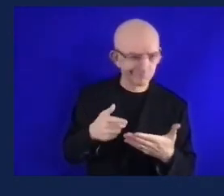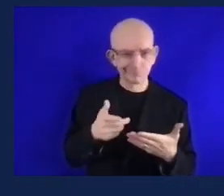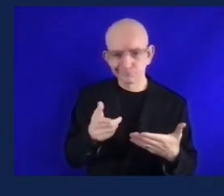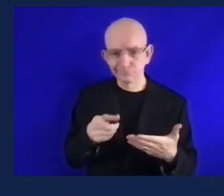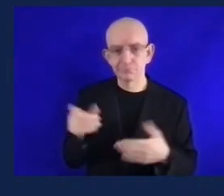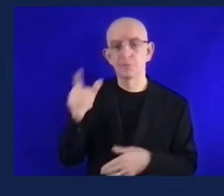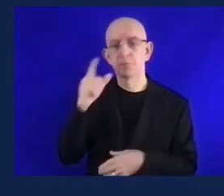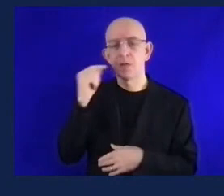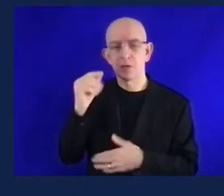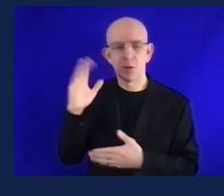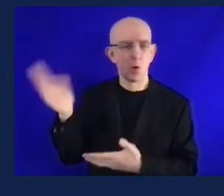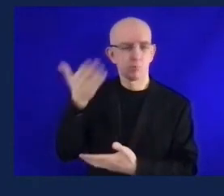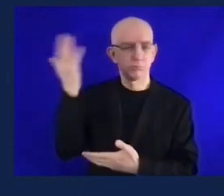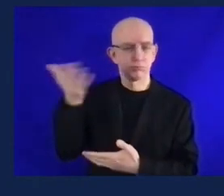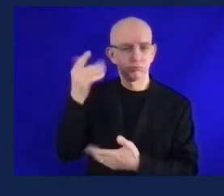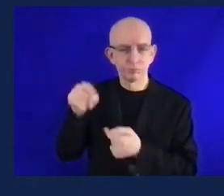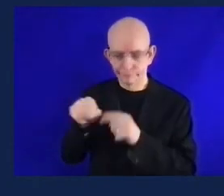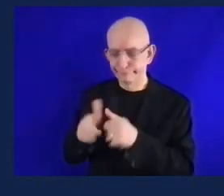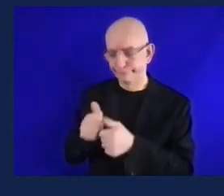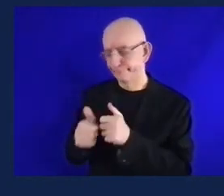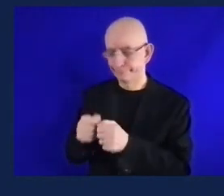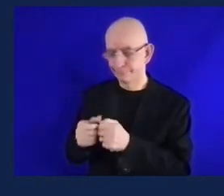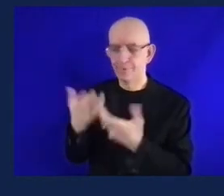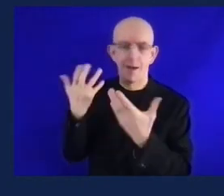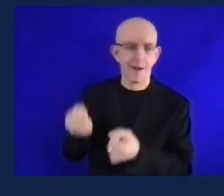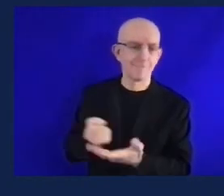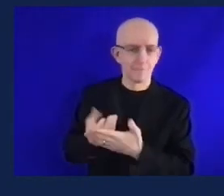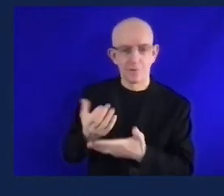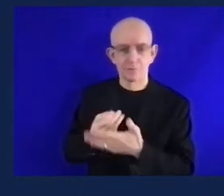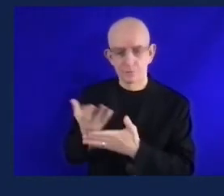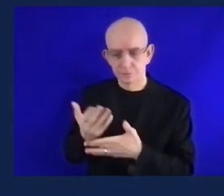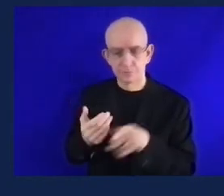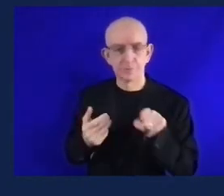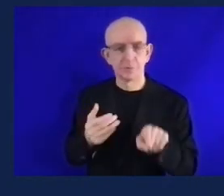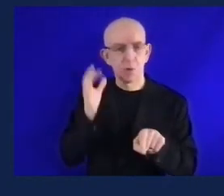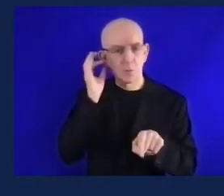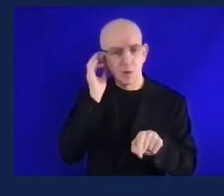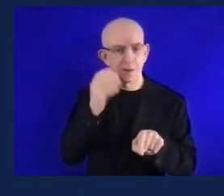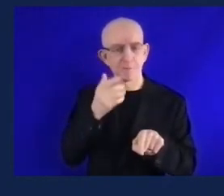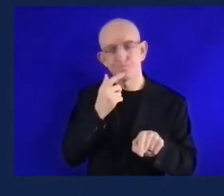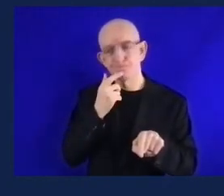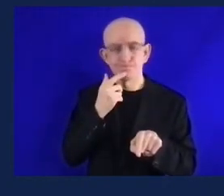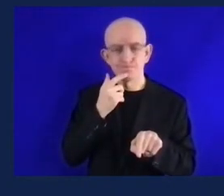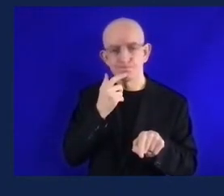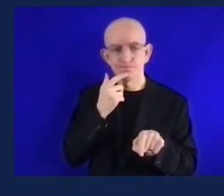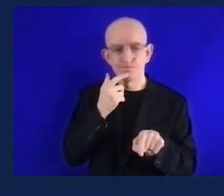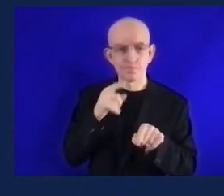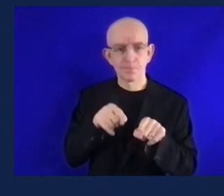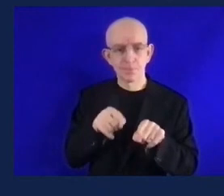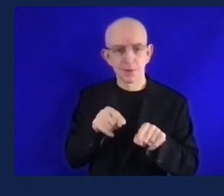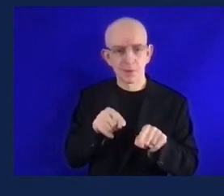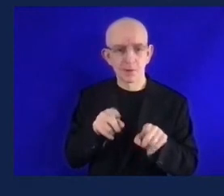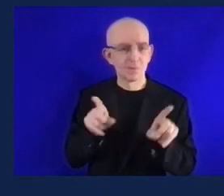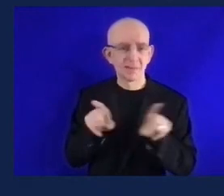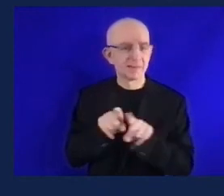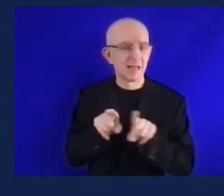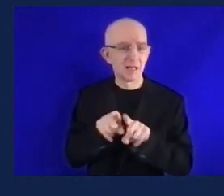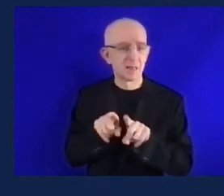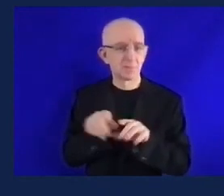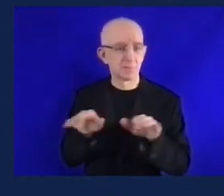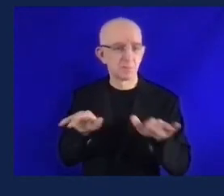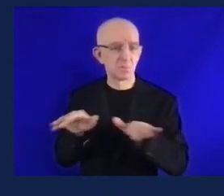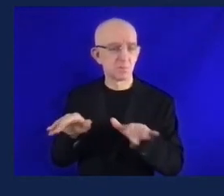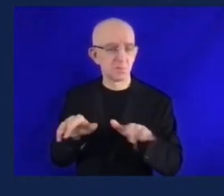accessibility in women's football and in men's football. How do you think the women's game can learn from the men's game in terms of